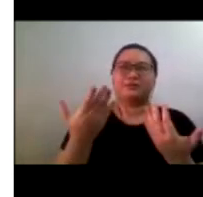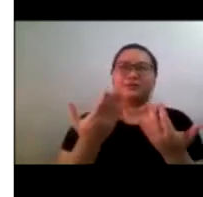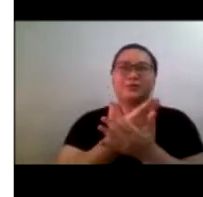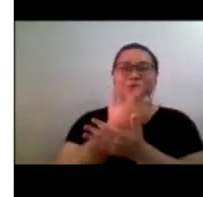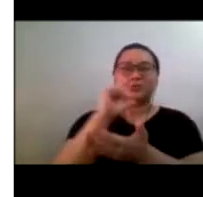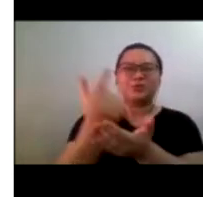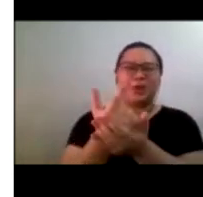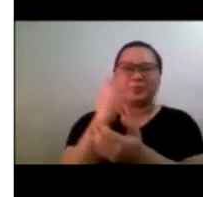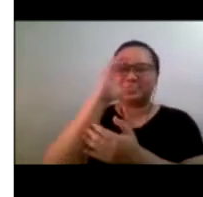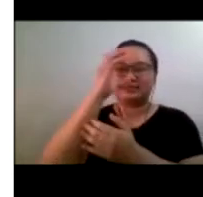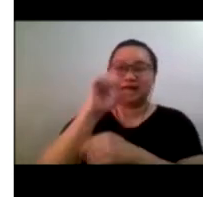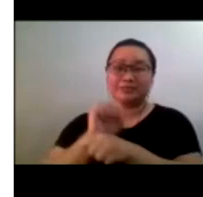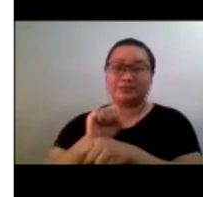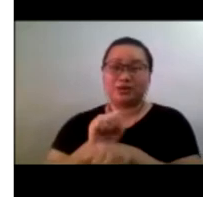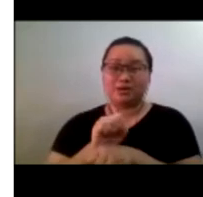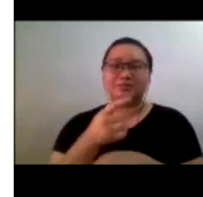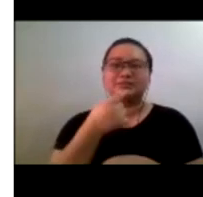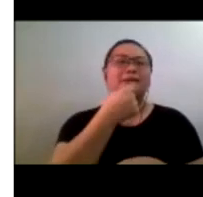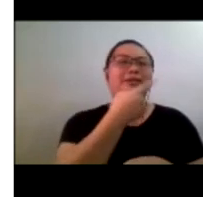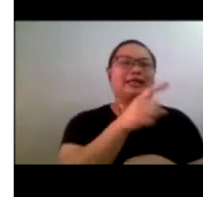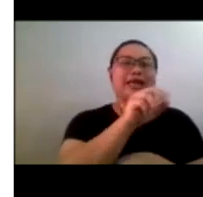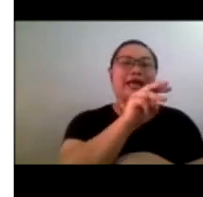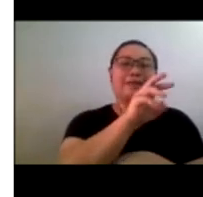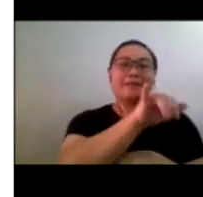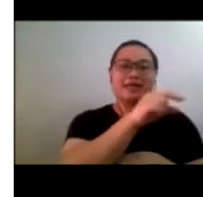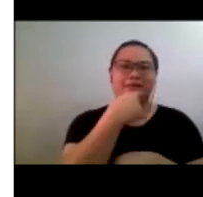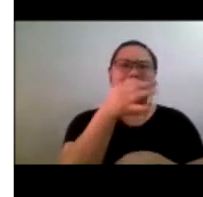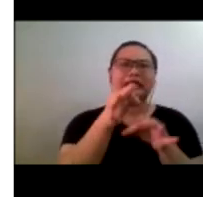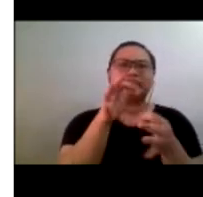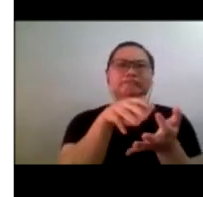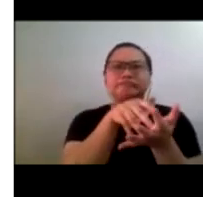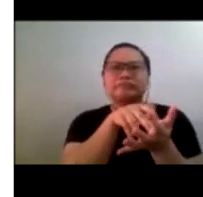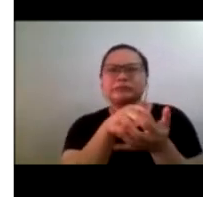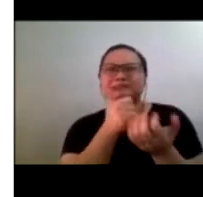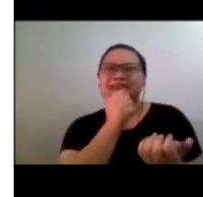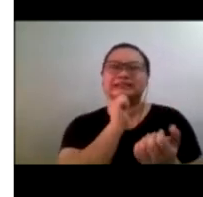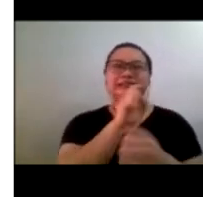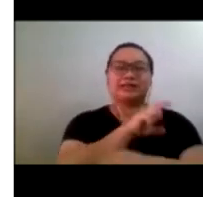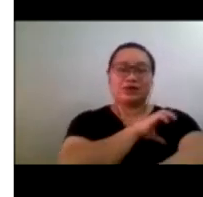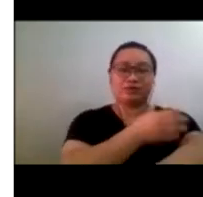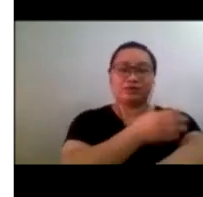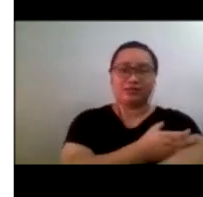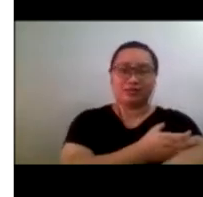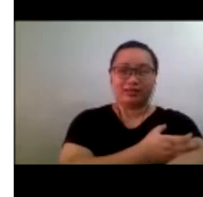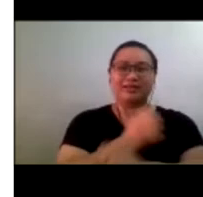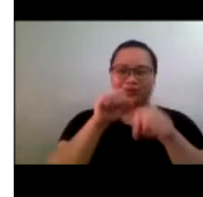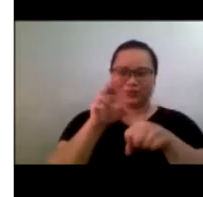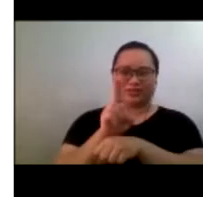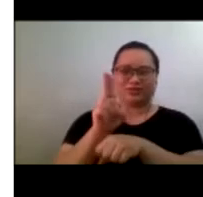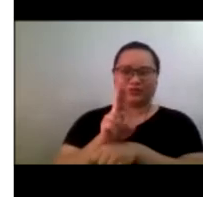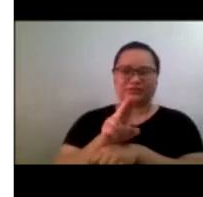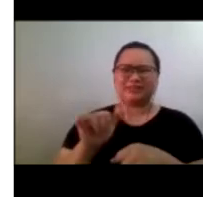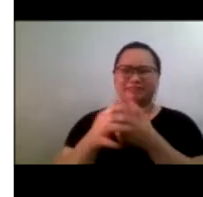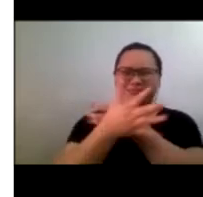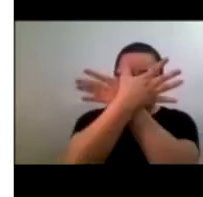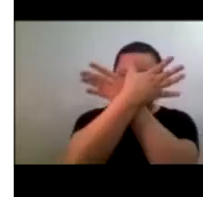feel not very confident, that you would use your power poses, you know, like Wonder Woman. So try to remember Wonder